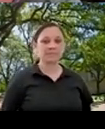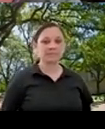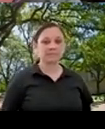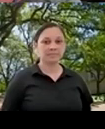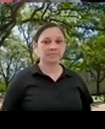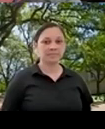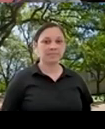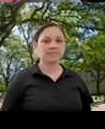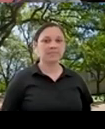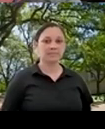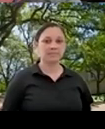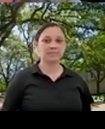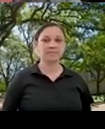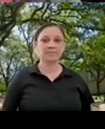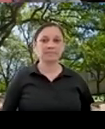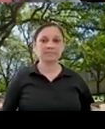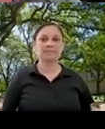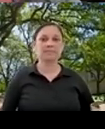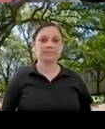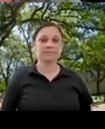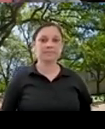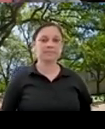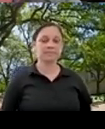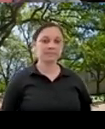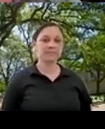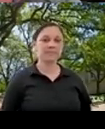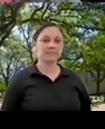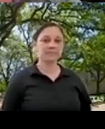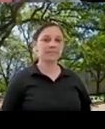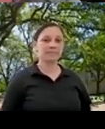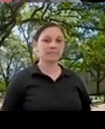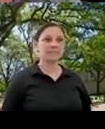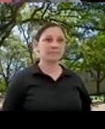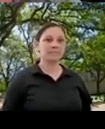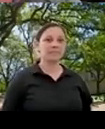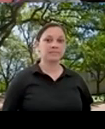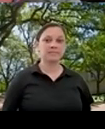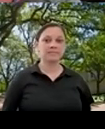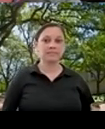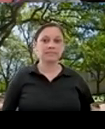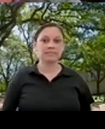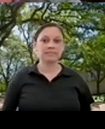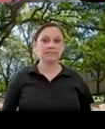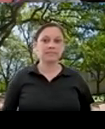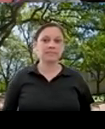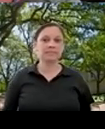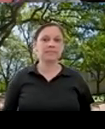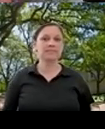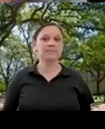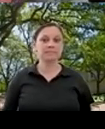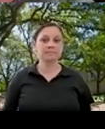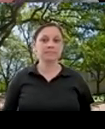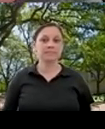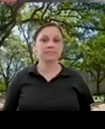all families, we're going to need an investment of X. Like, what is not only are we being good stewards